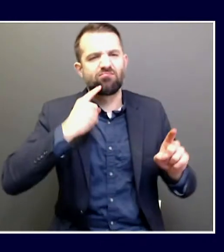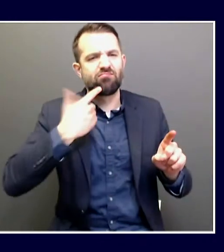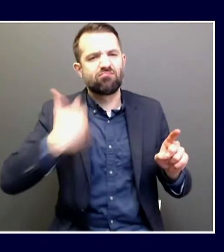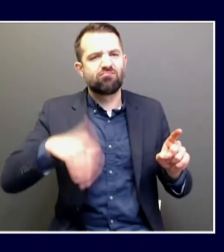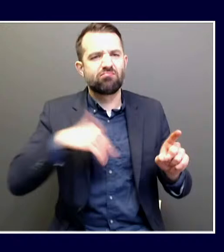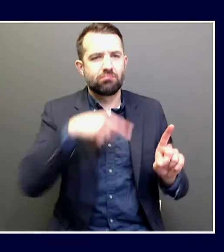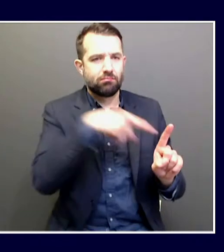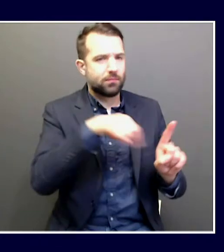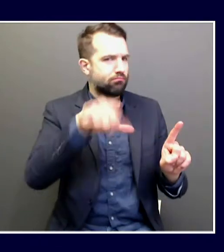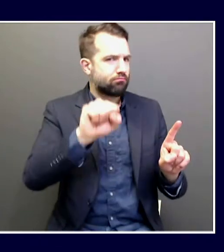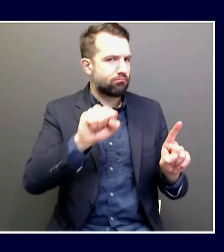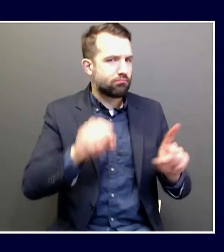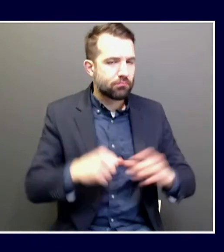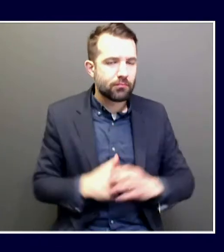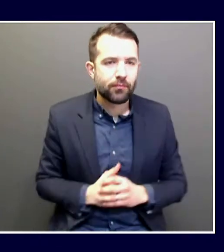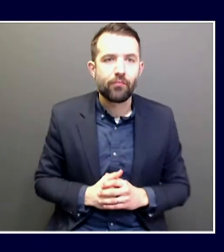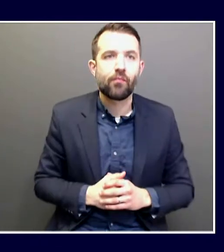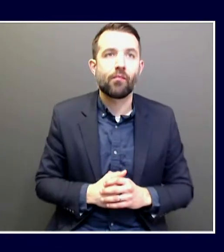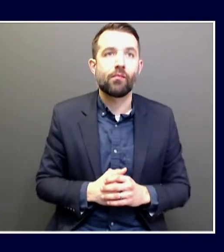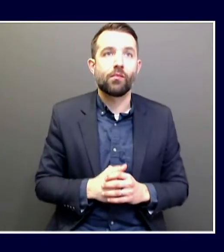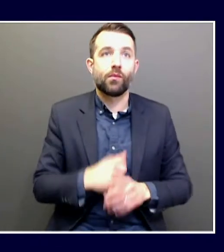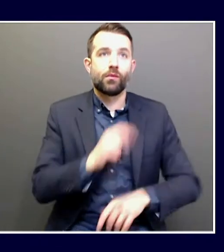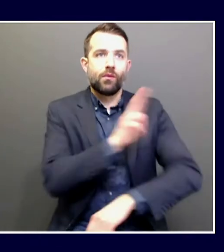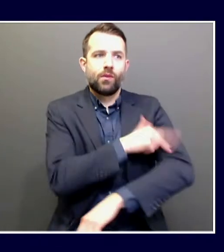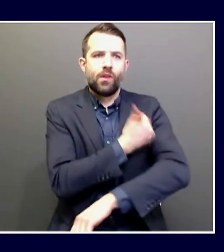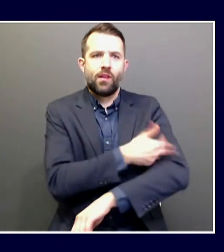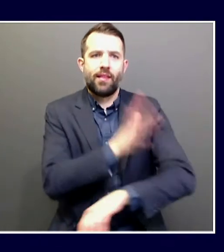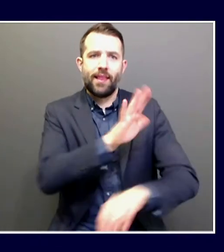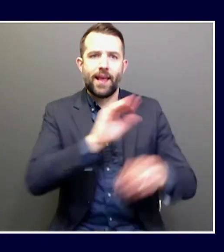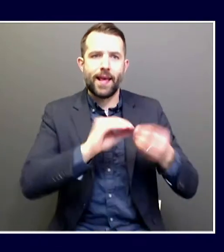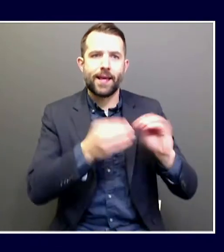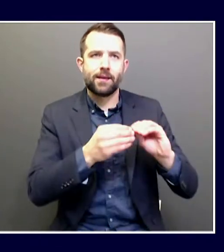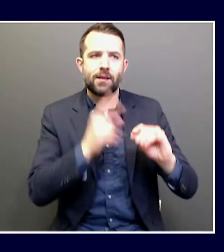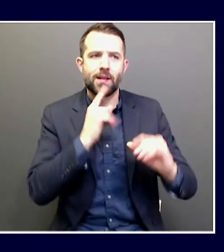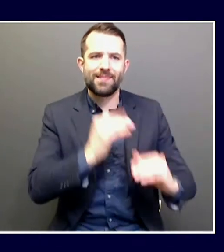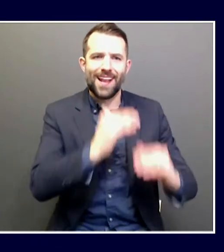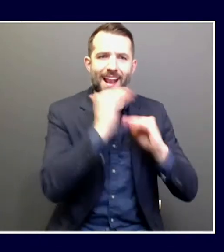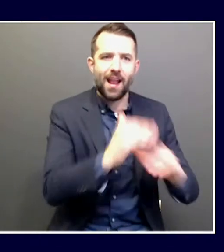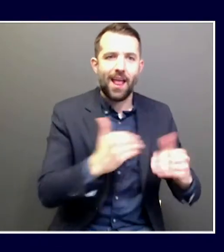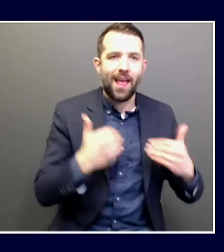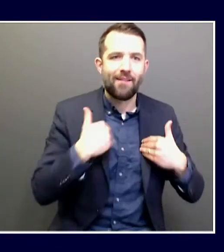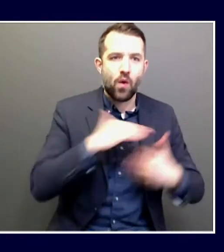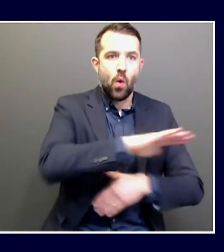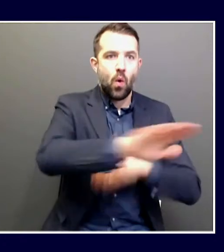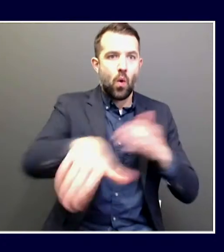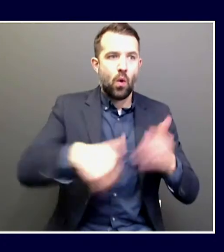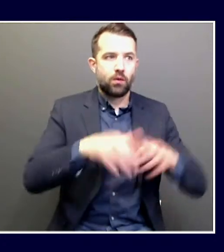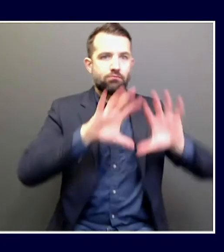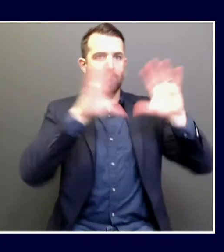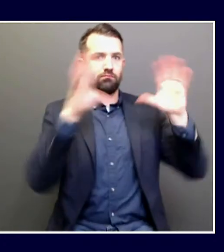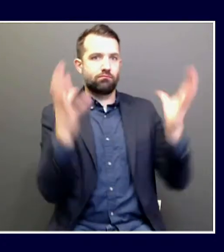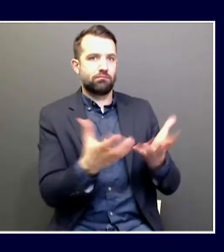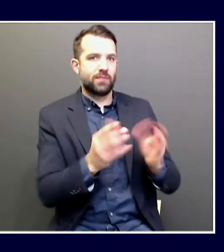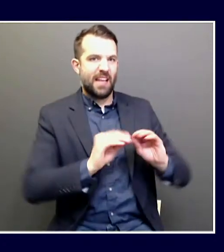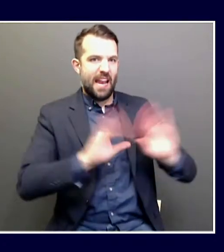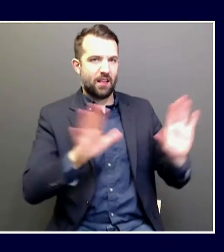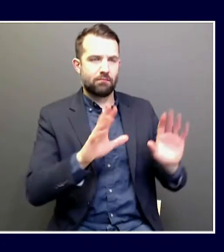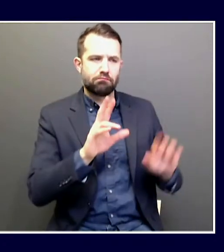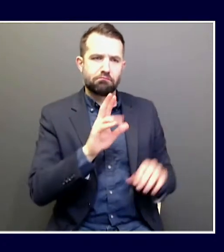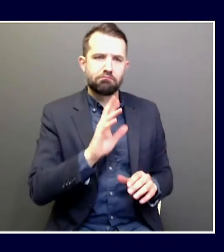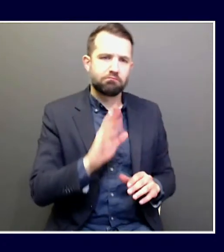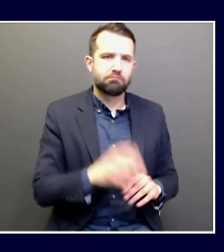data, like all data, have limitations that we need to be aware of. For example, many people, especially if they're really